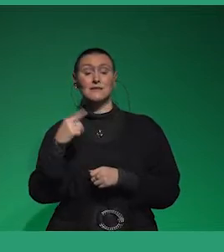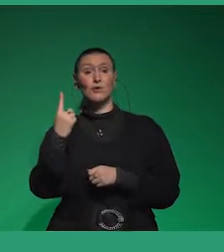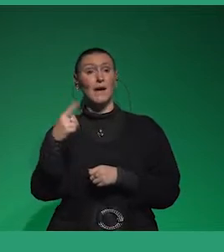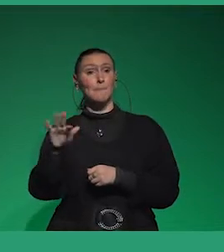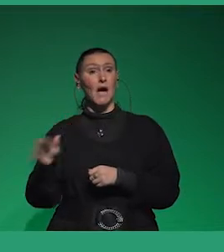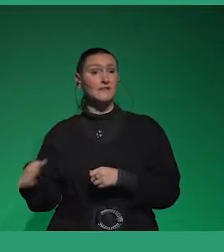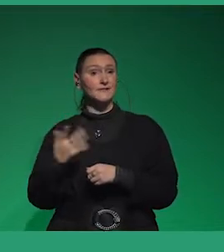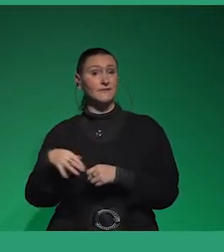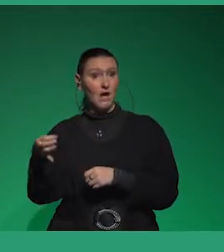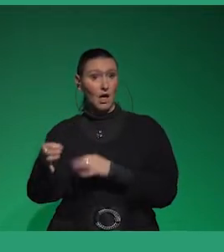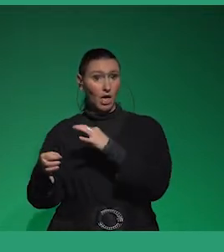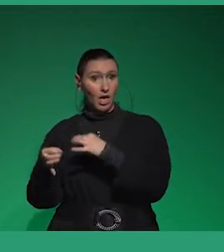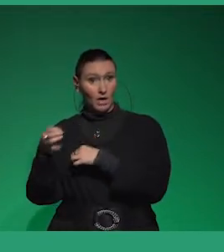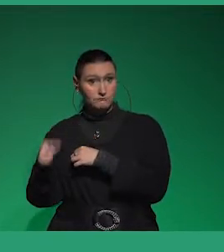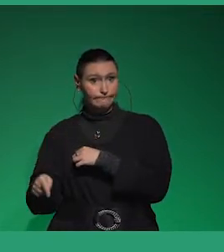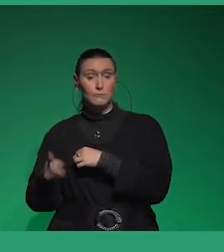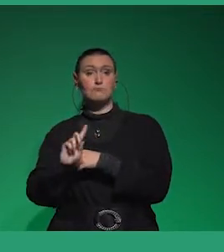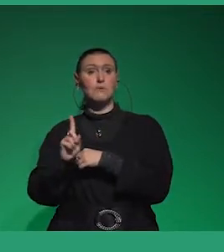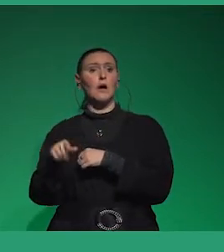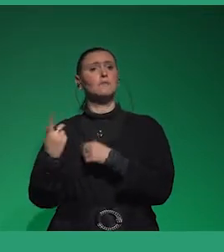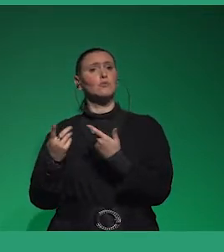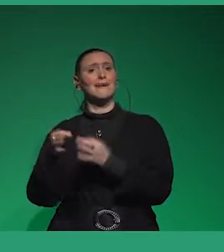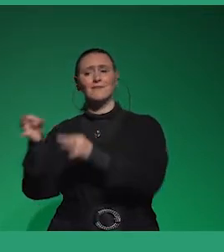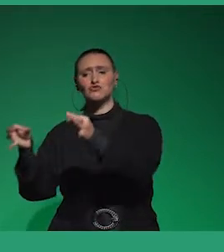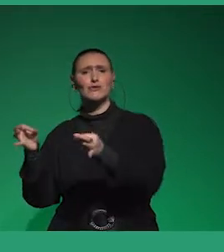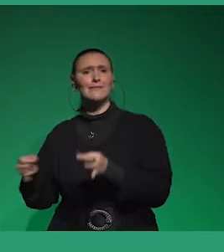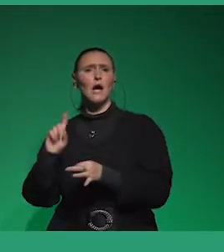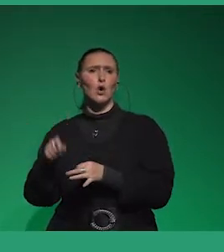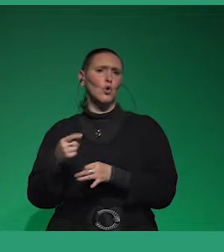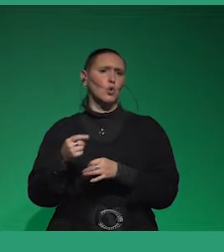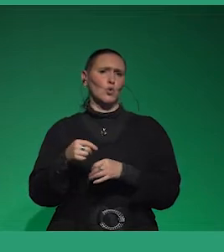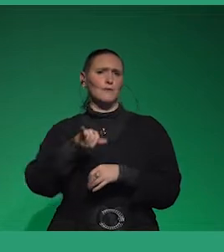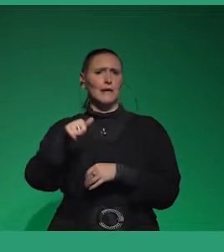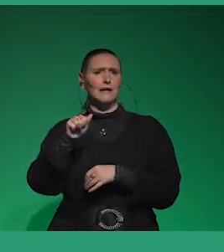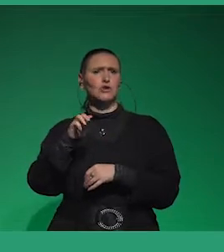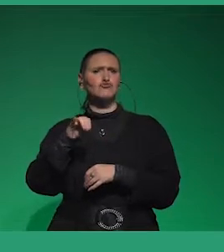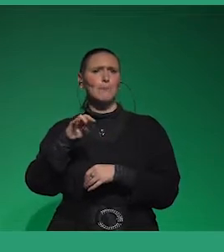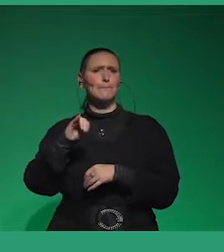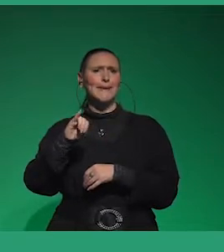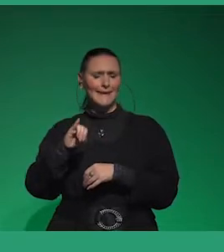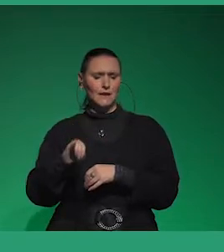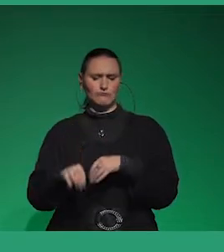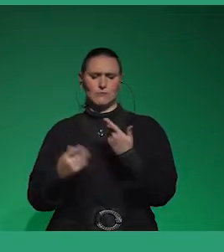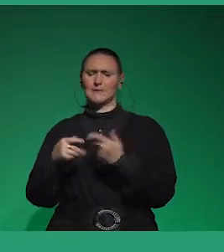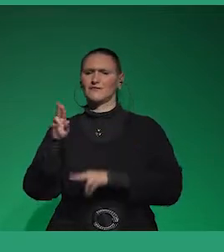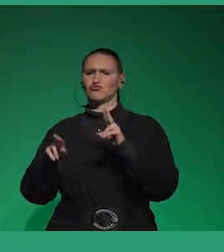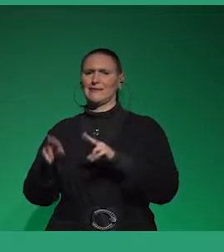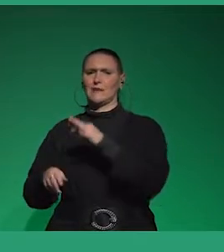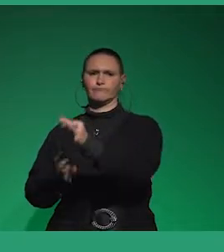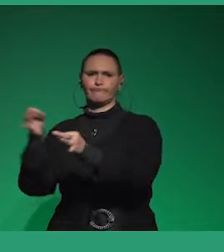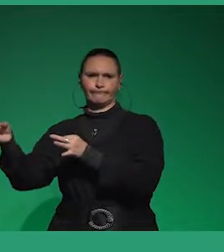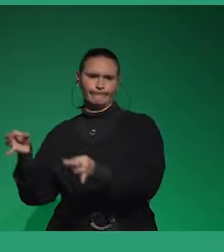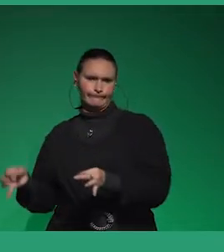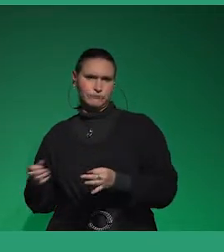so in the different part, majorly two big parts of the Jambi province. And